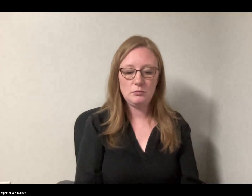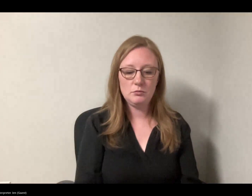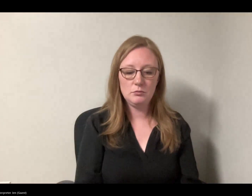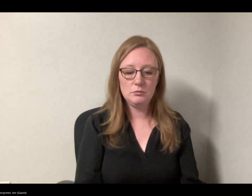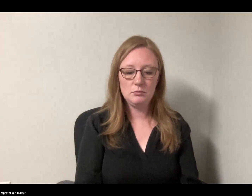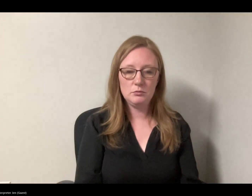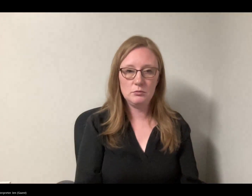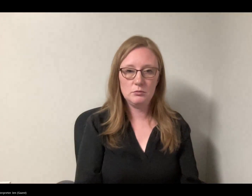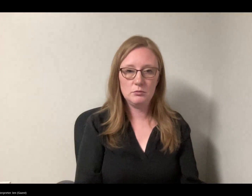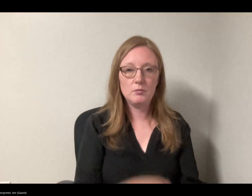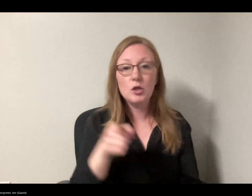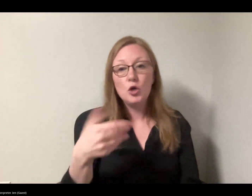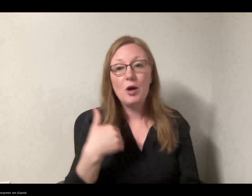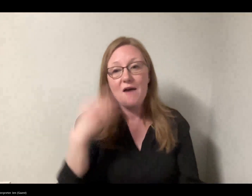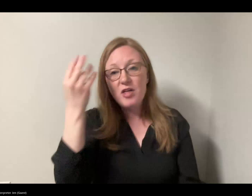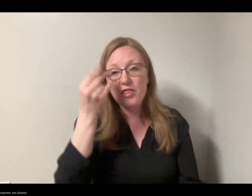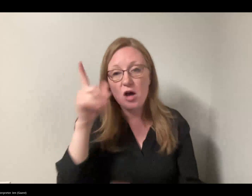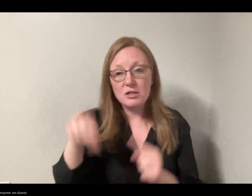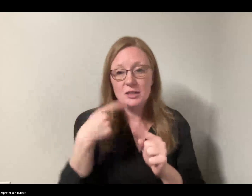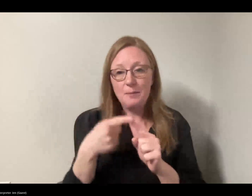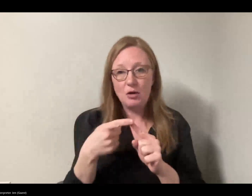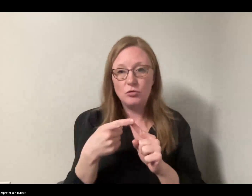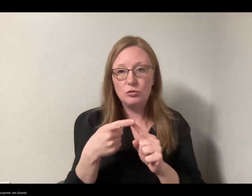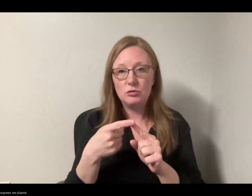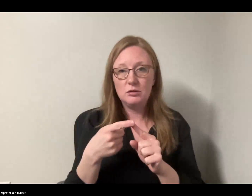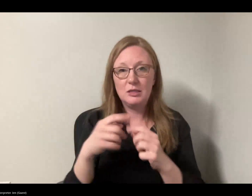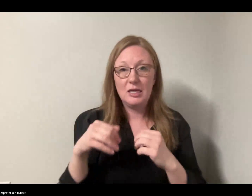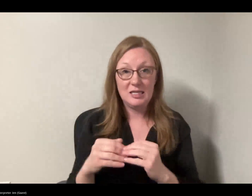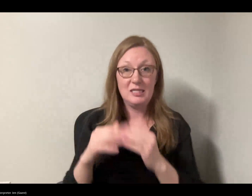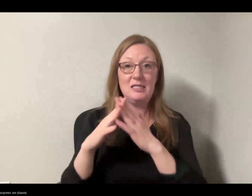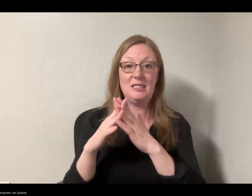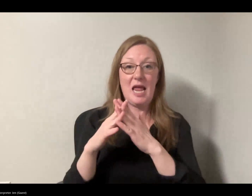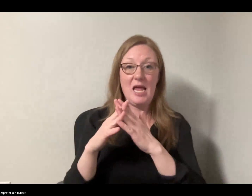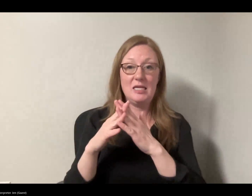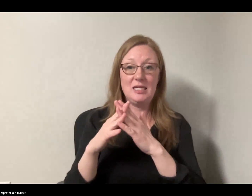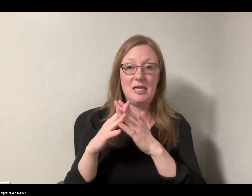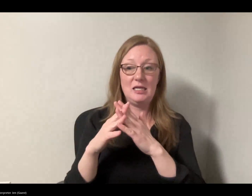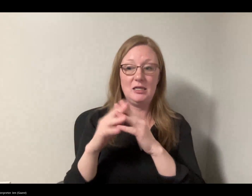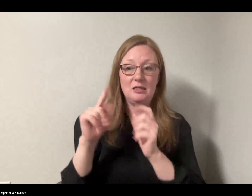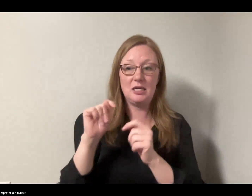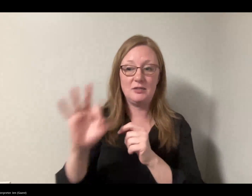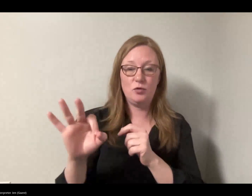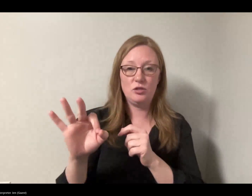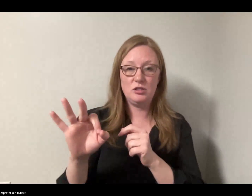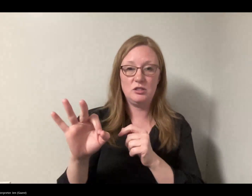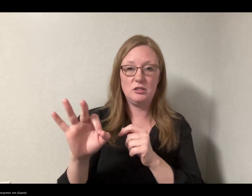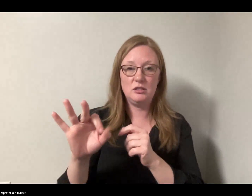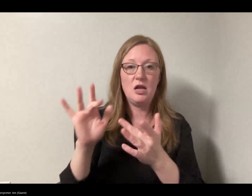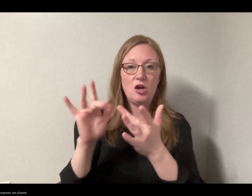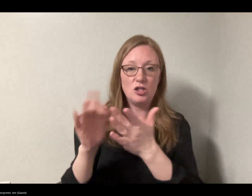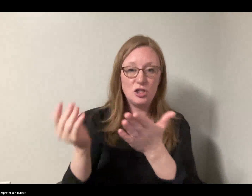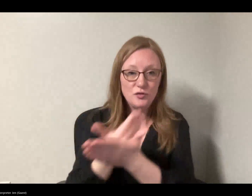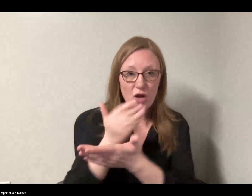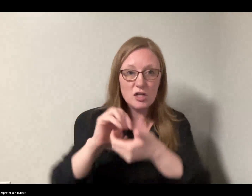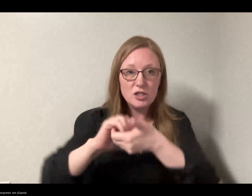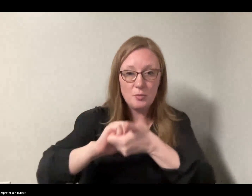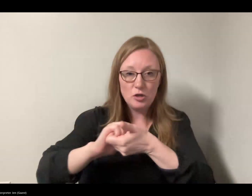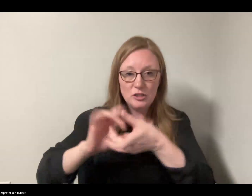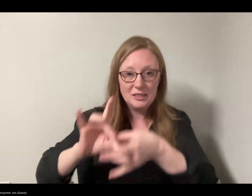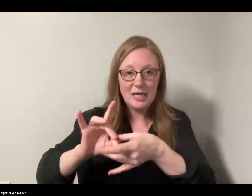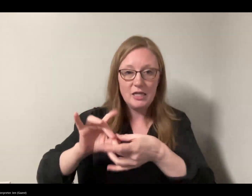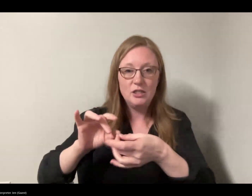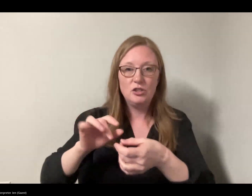Do you have any thoughts on standing task forces and tips for keeping contacts fresh and partners engaged, particularly for those of